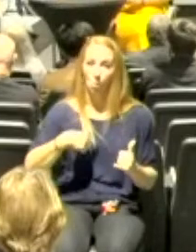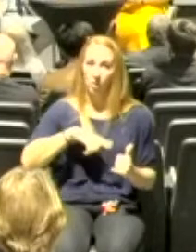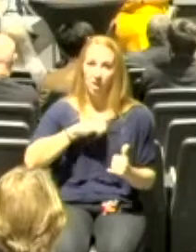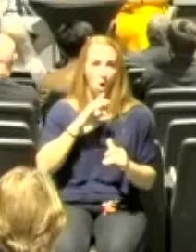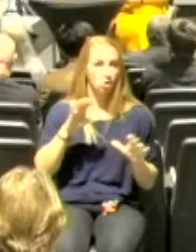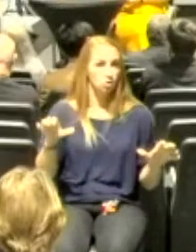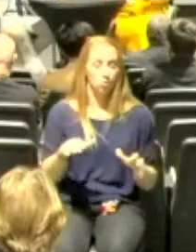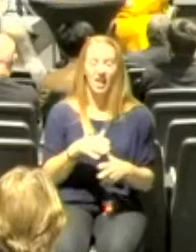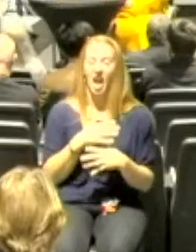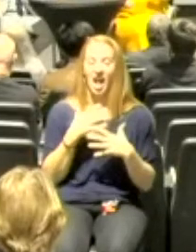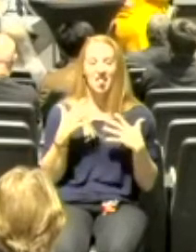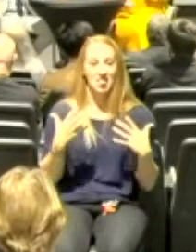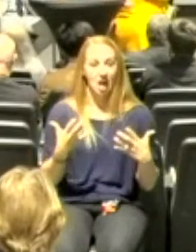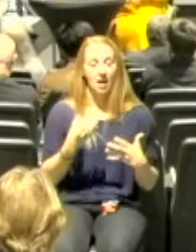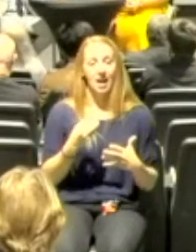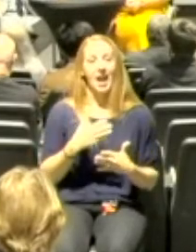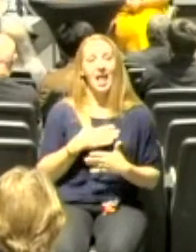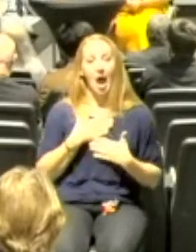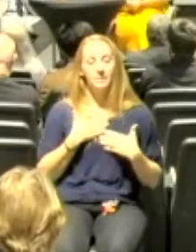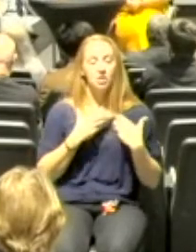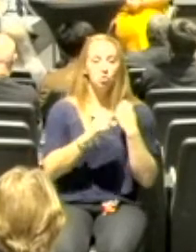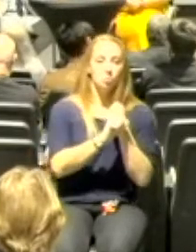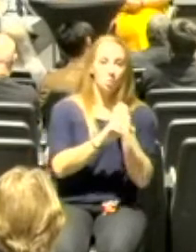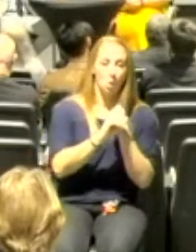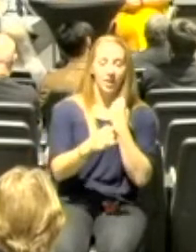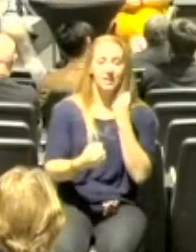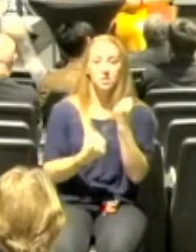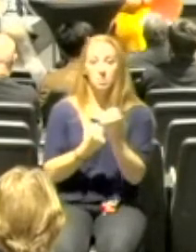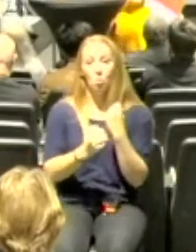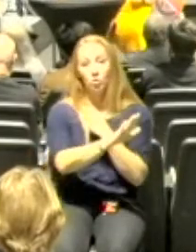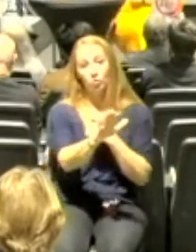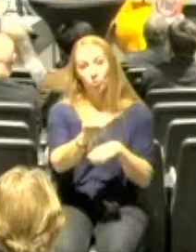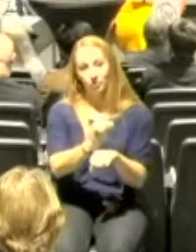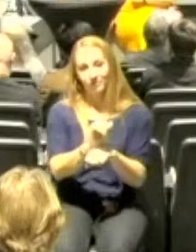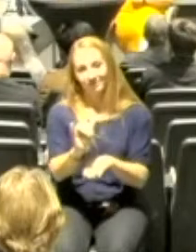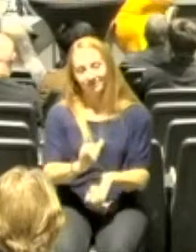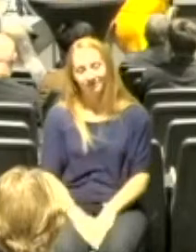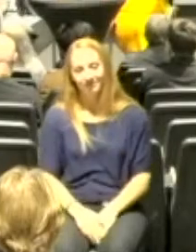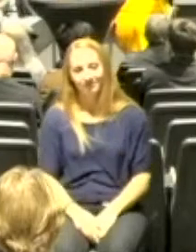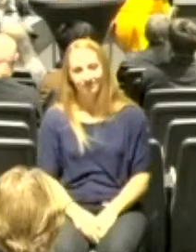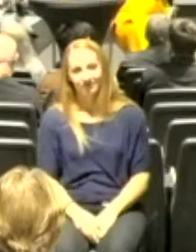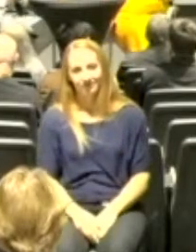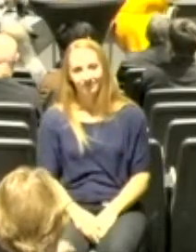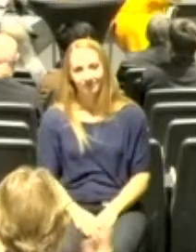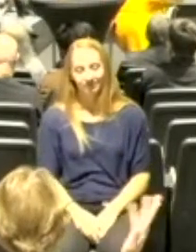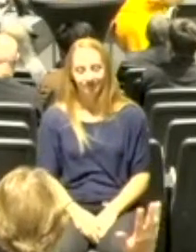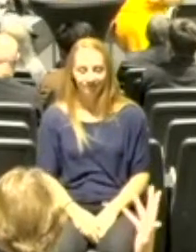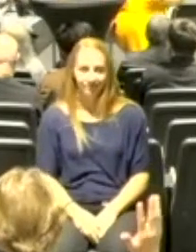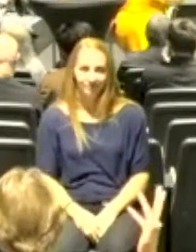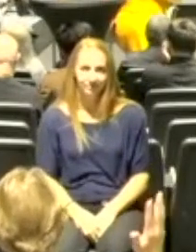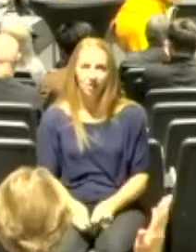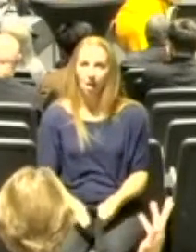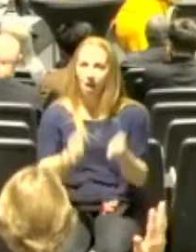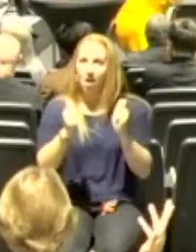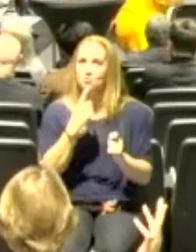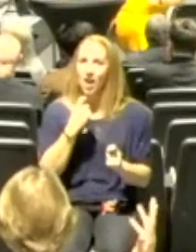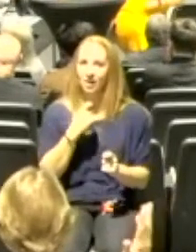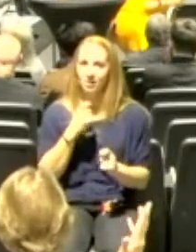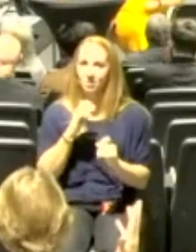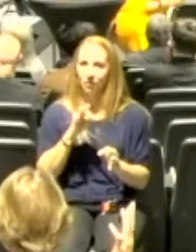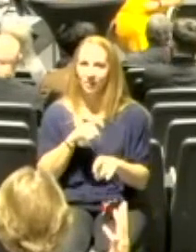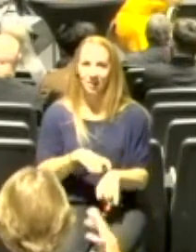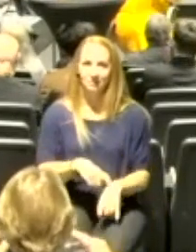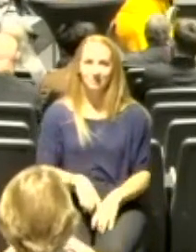ton and happy to promote and support everything you're doing. Thank you. Look at that, wow. Right on the red. On the money.